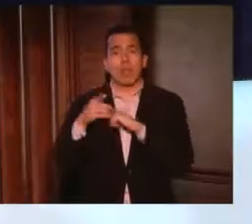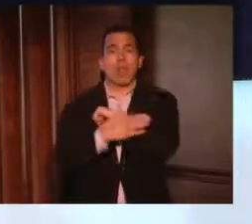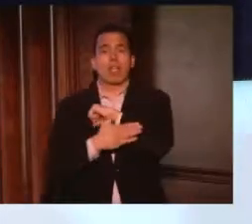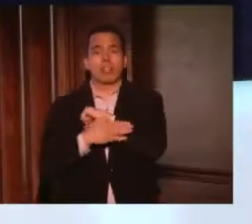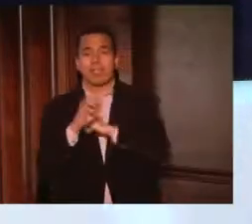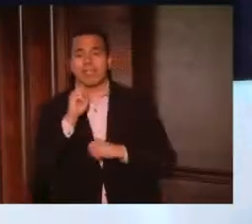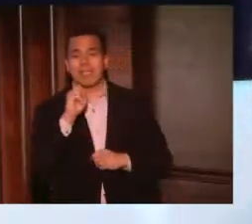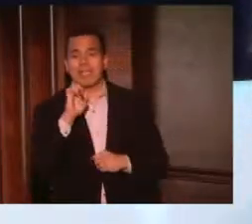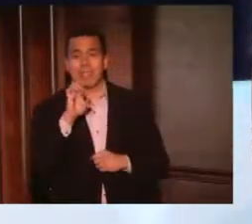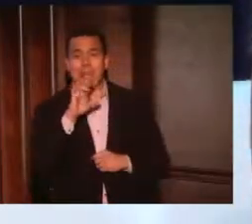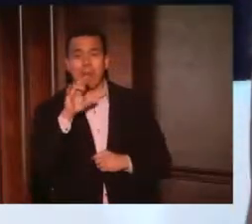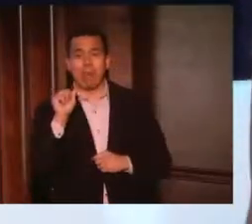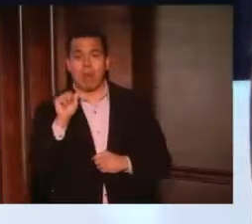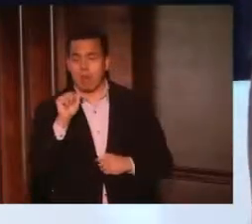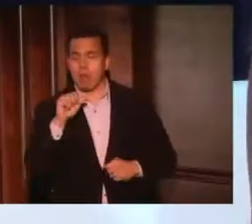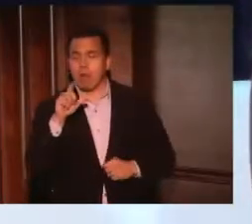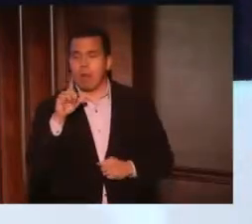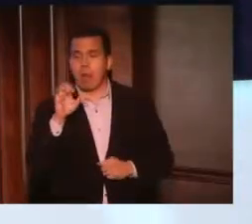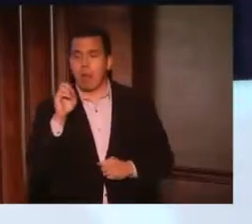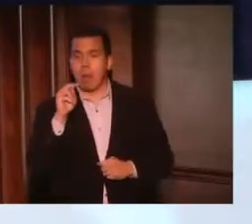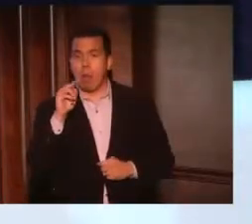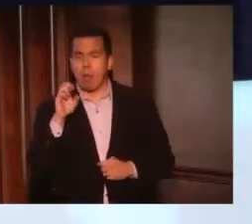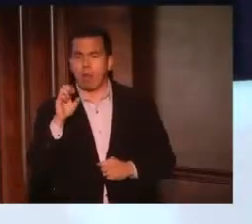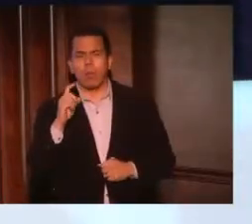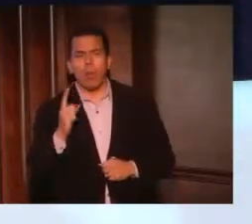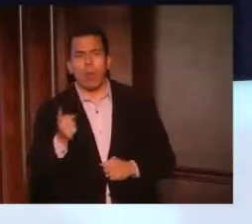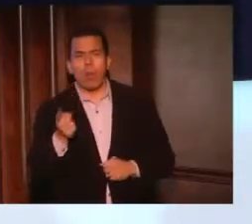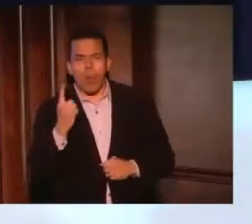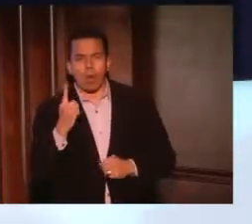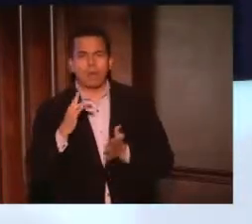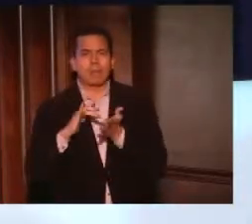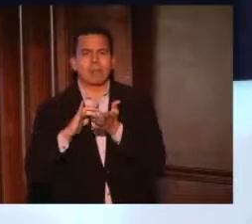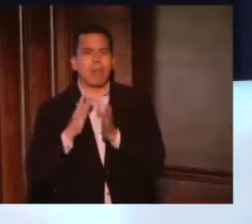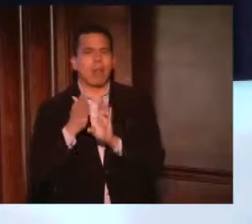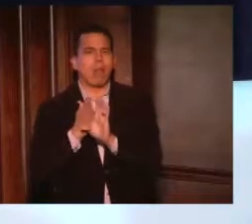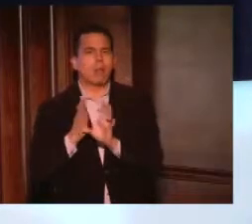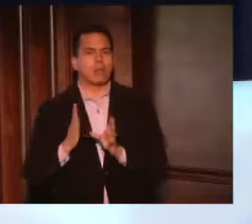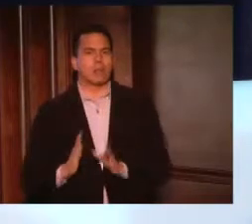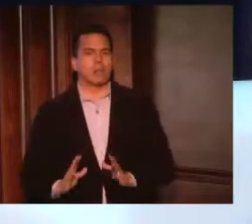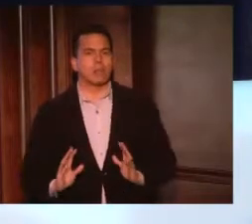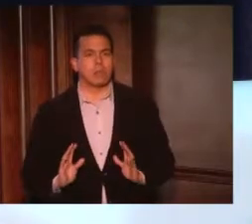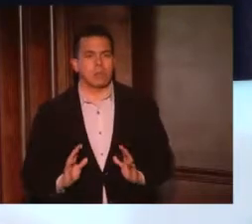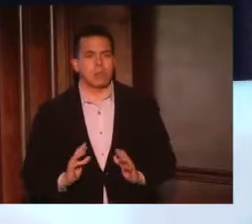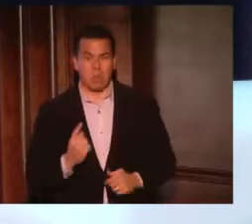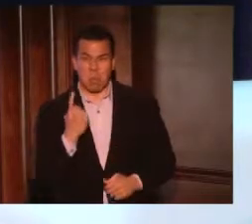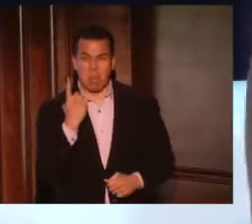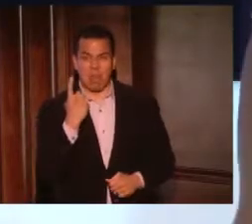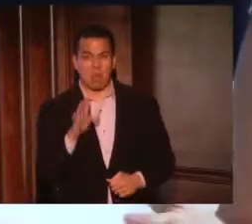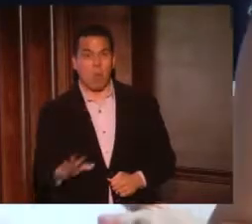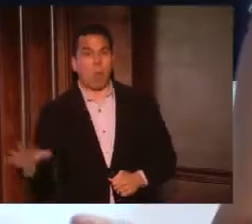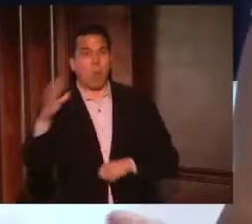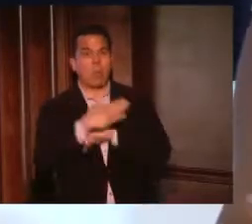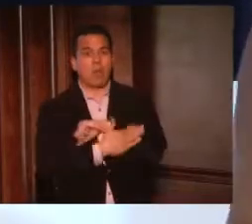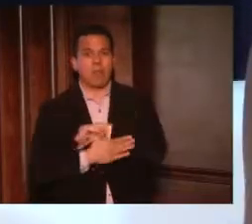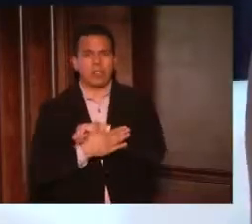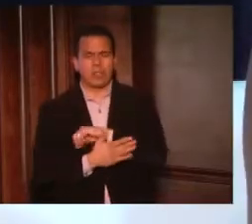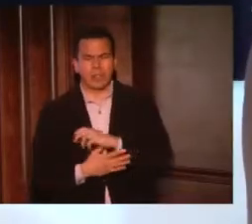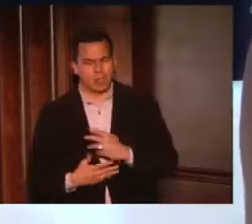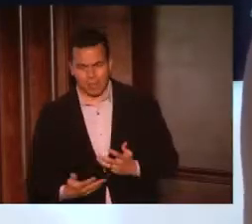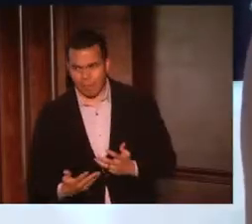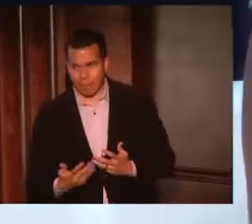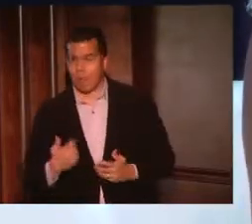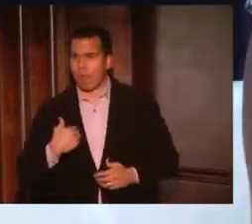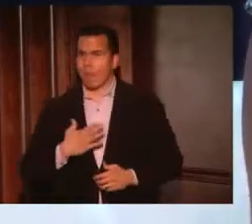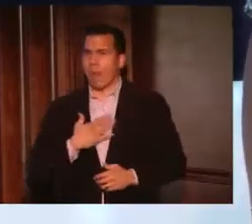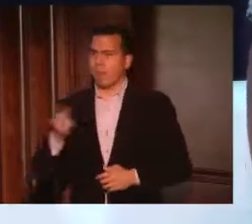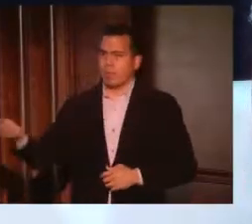psychiatrist. There's a huge amount that needs to happen. And so I'm really delighted to have SITAWA here. SITAWA